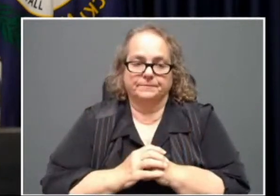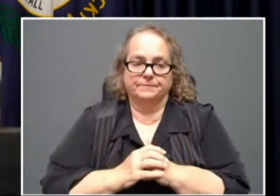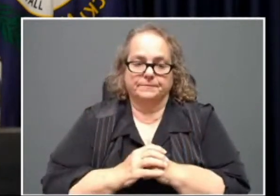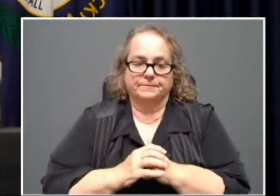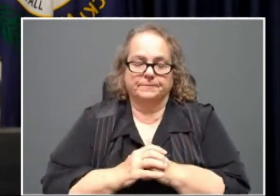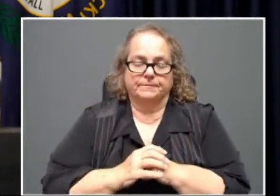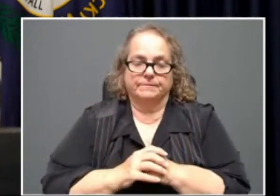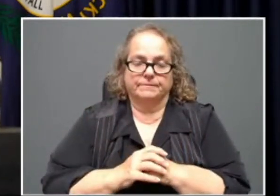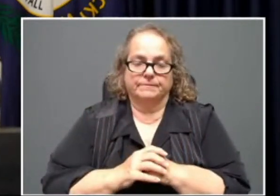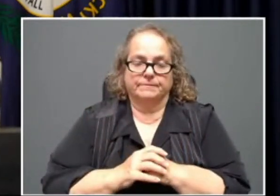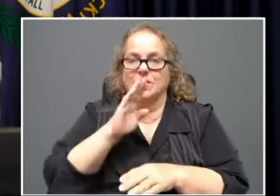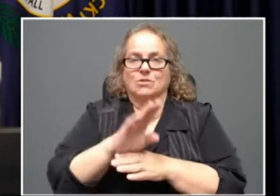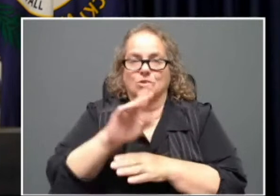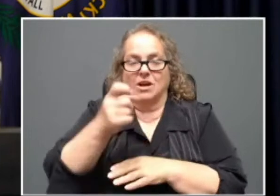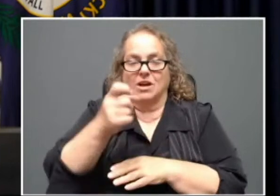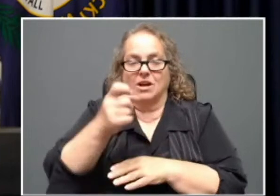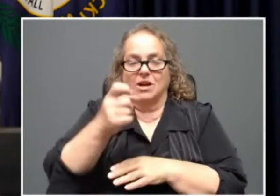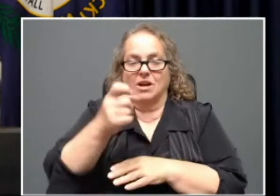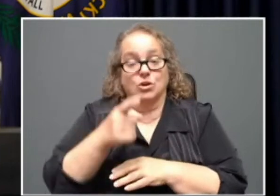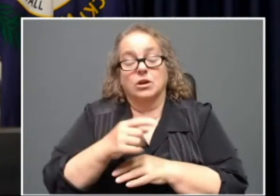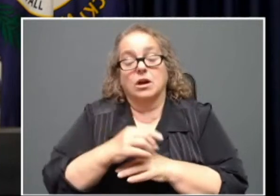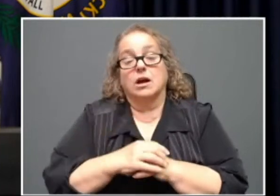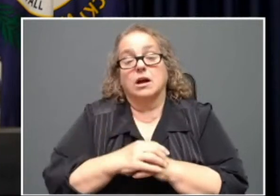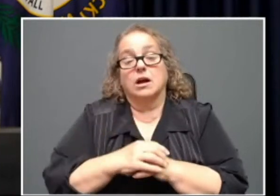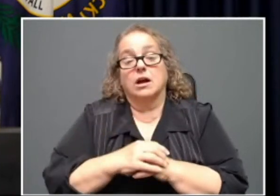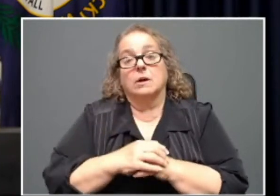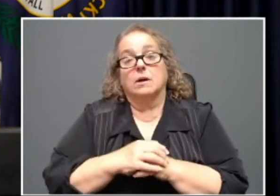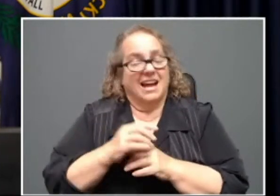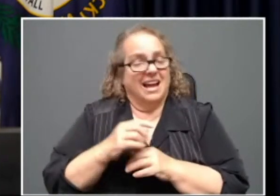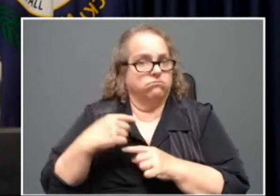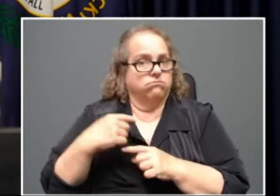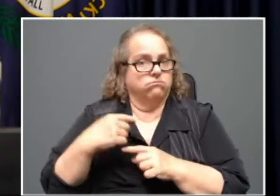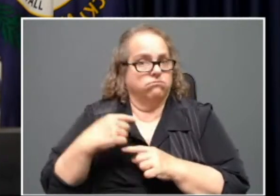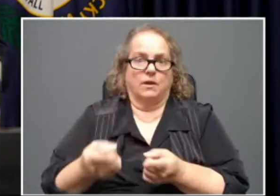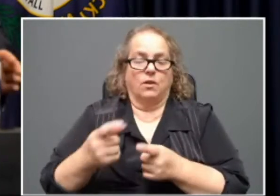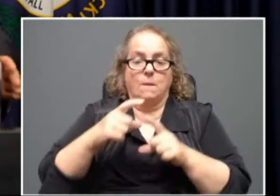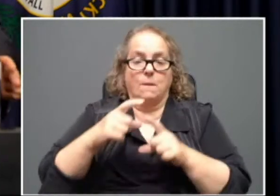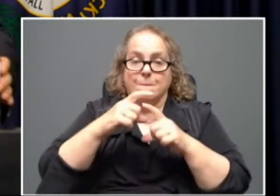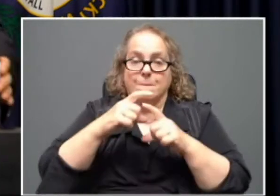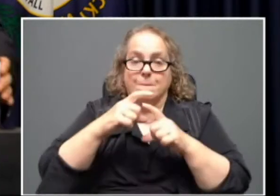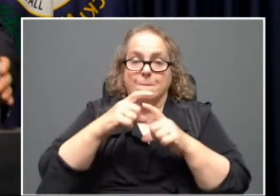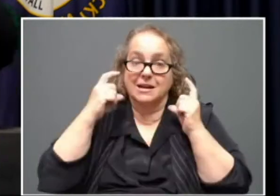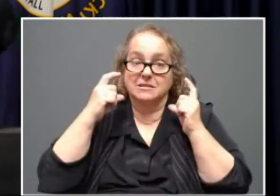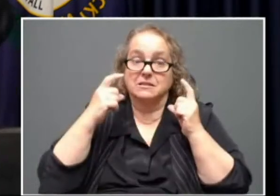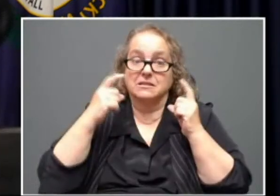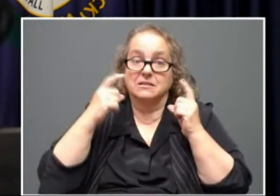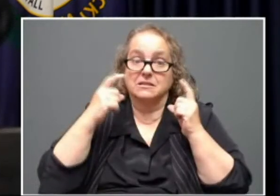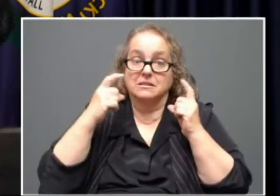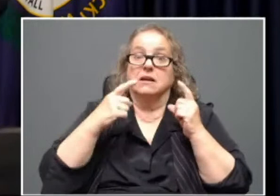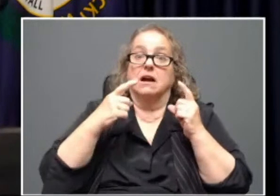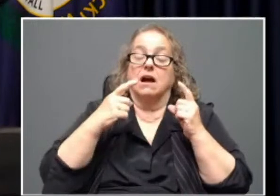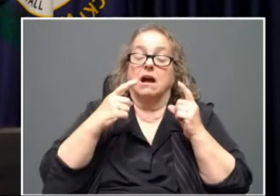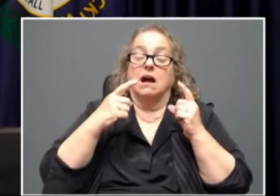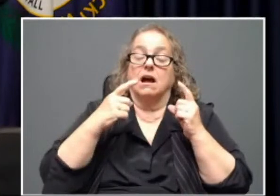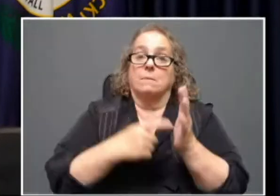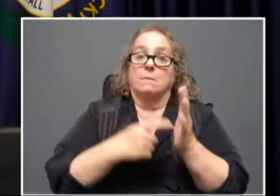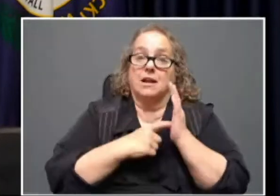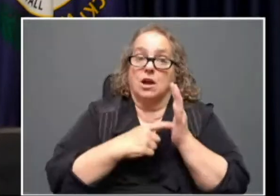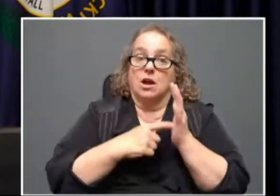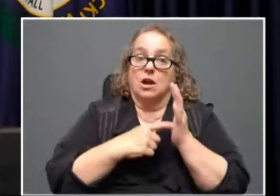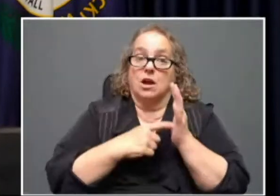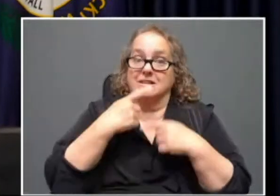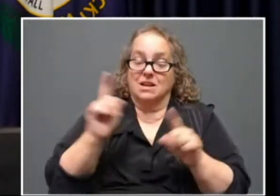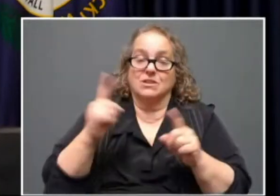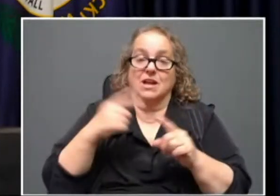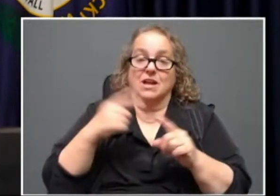Good afternoon, Governor. Ever since the mask mandate was announced, remember I went to a restaurant Thursday night